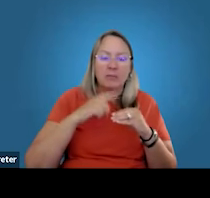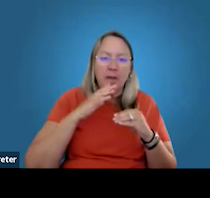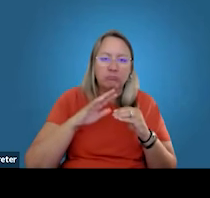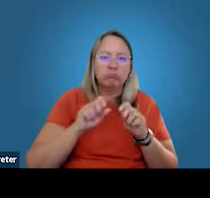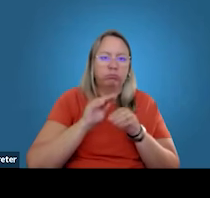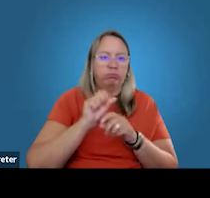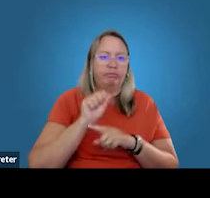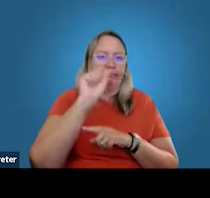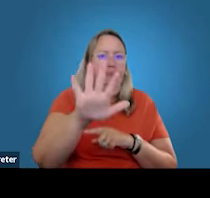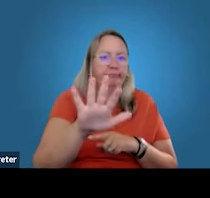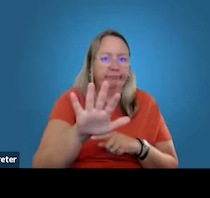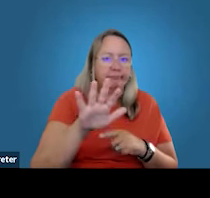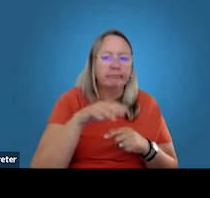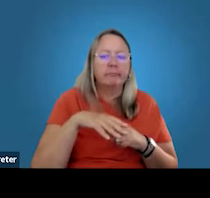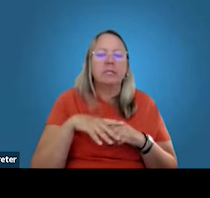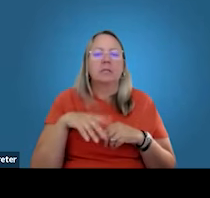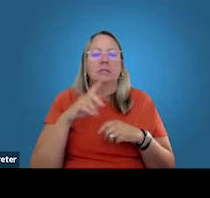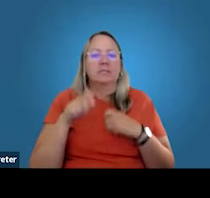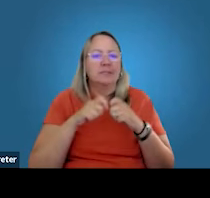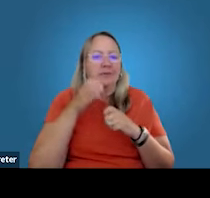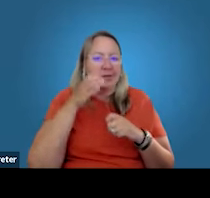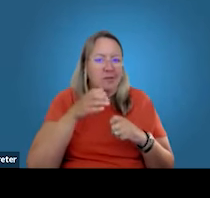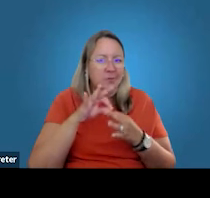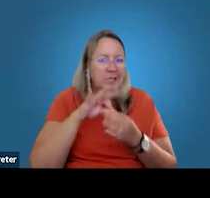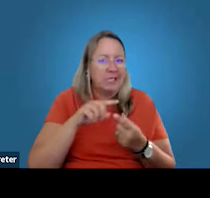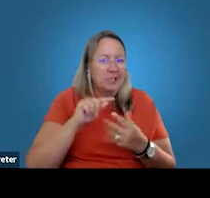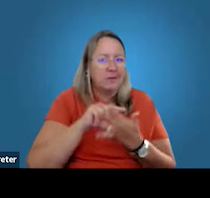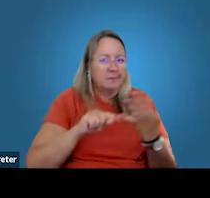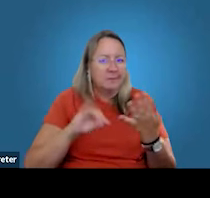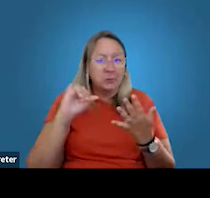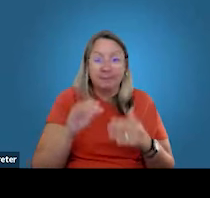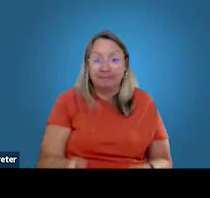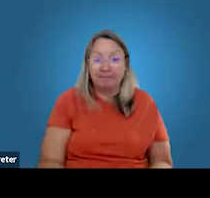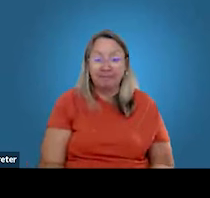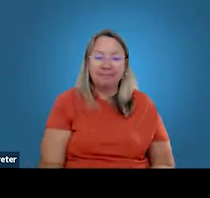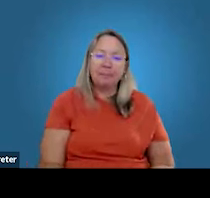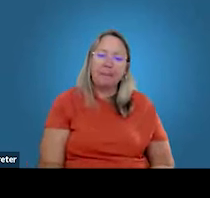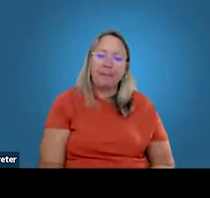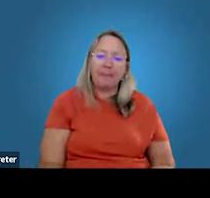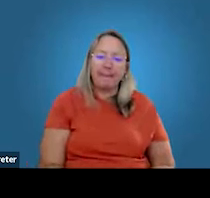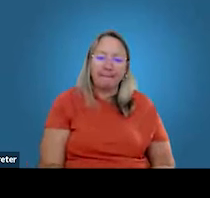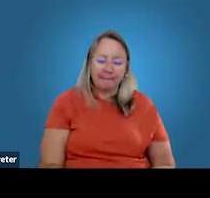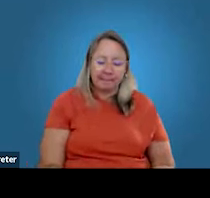can go back to things and play with the concepts a bit. Lots of hearts for that, thank you.